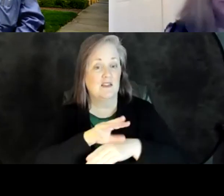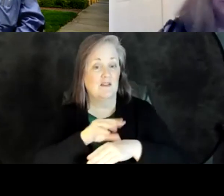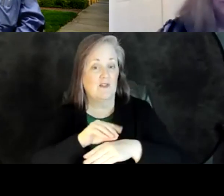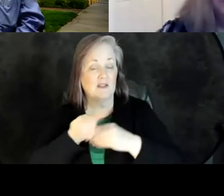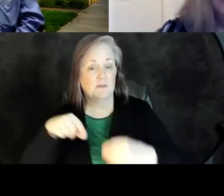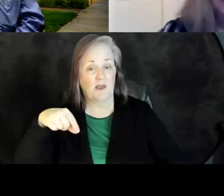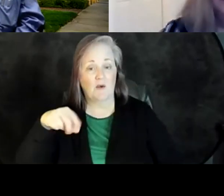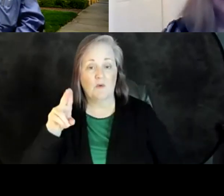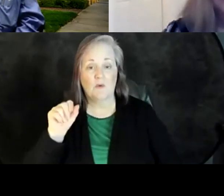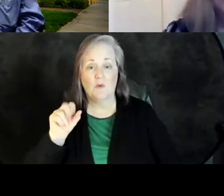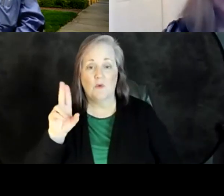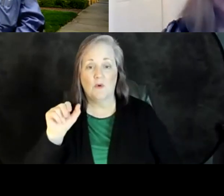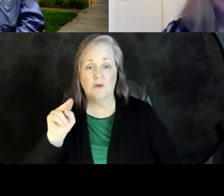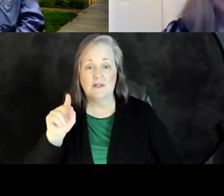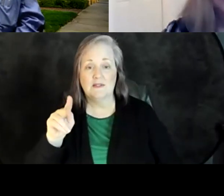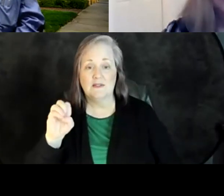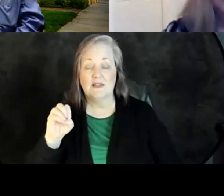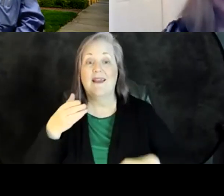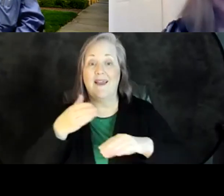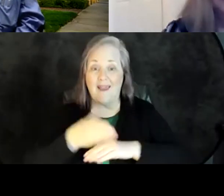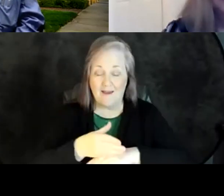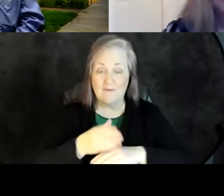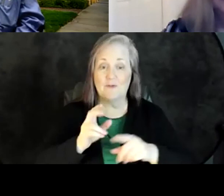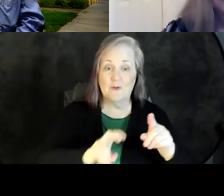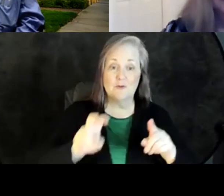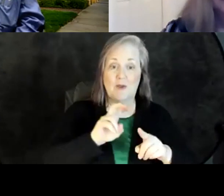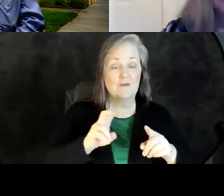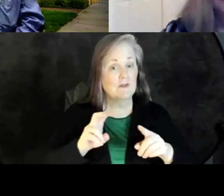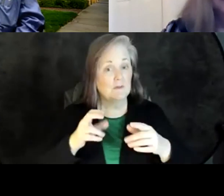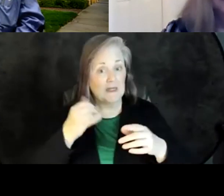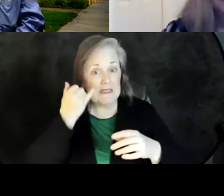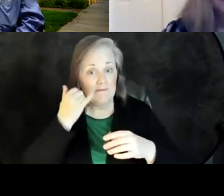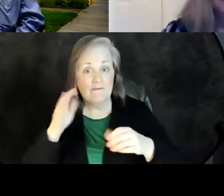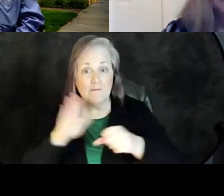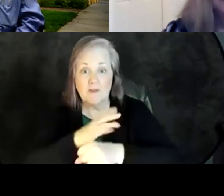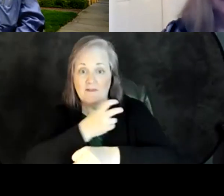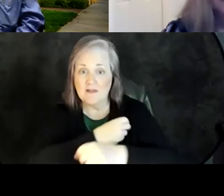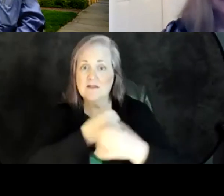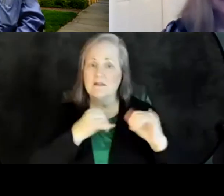quarantining after travel also applies to those who are fully vaccinated.